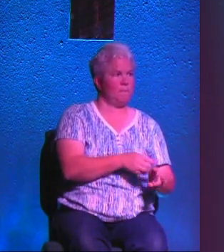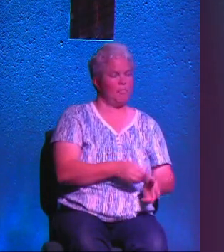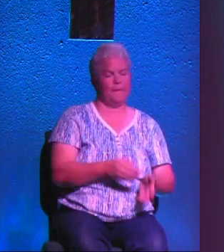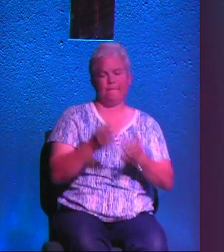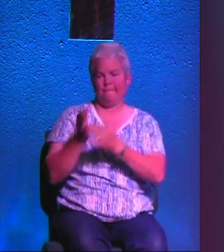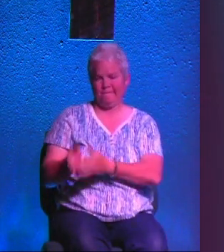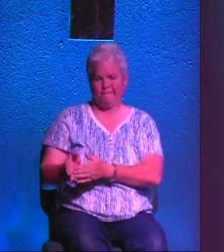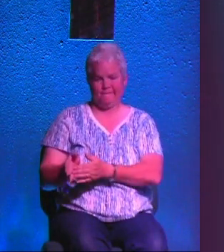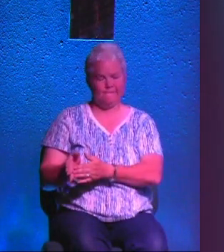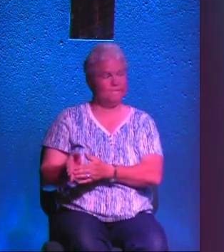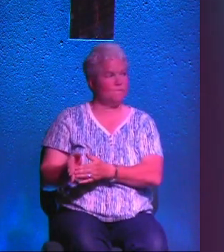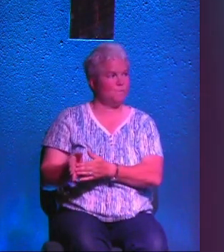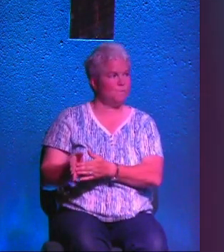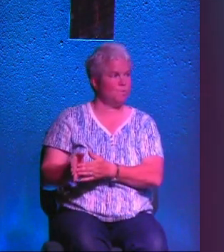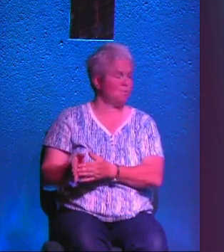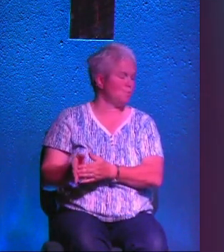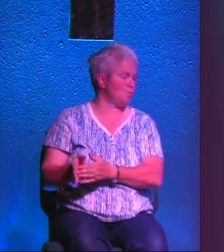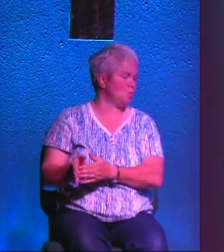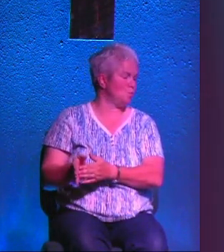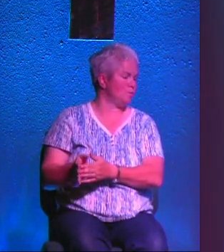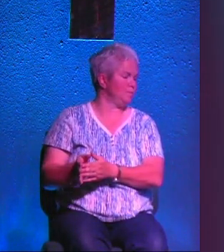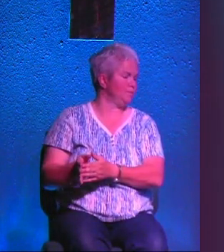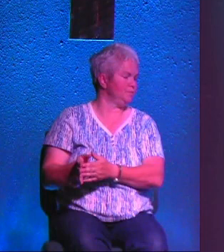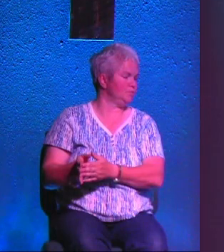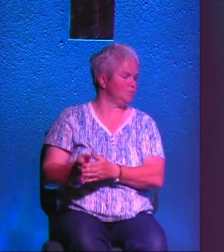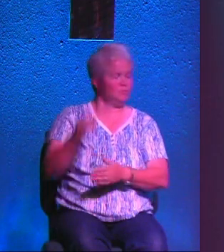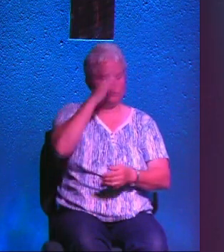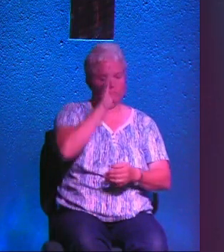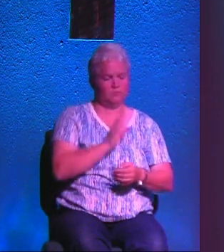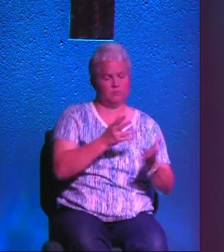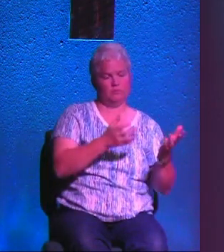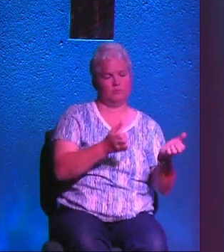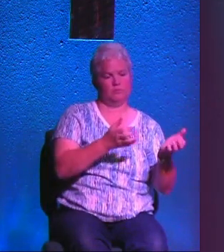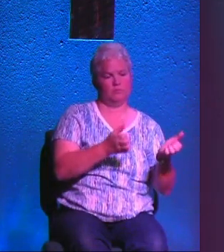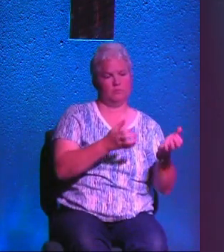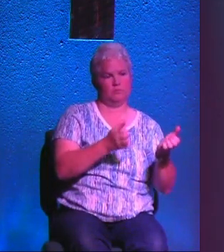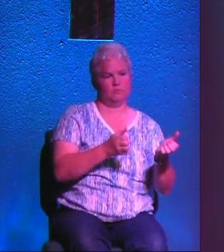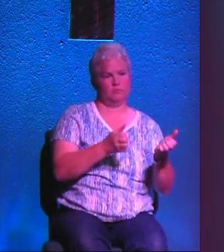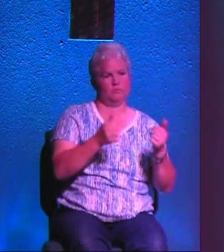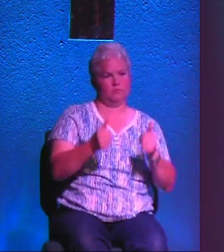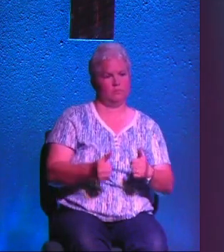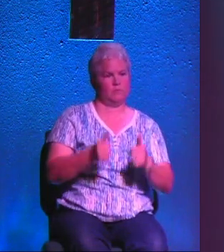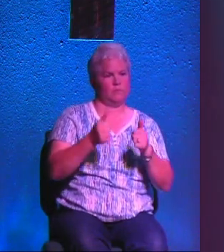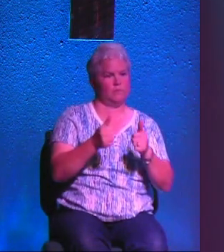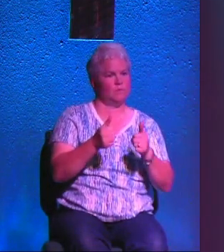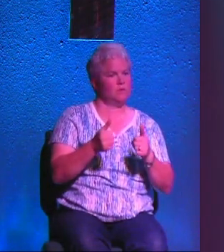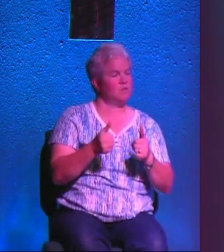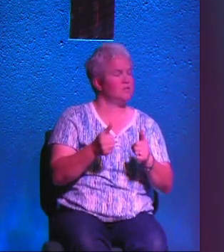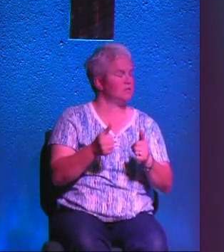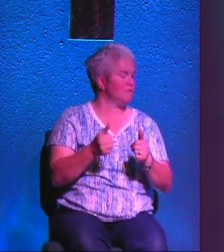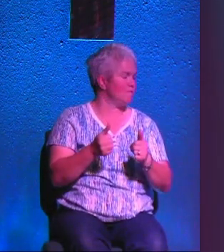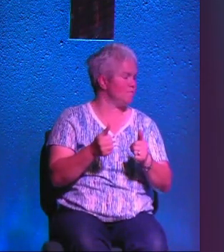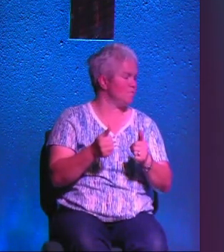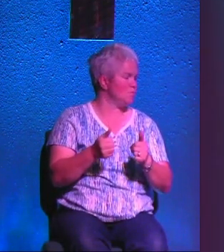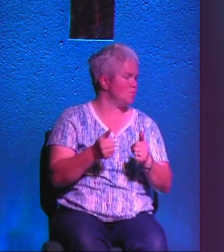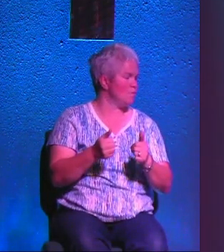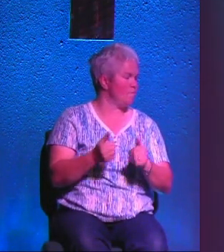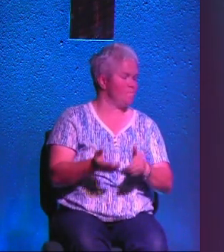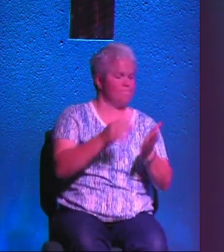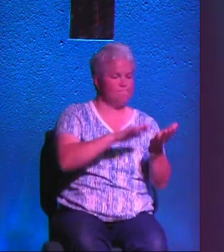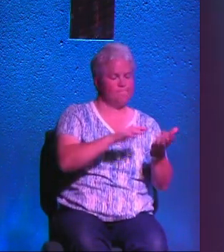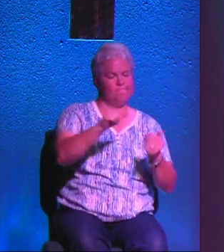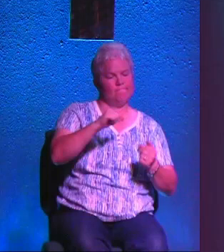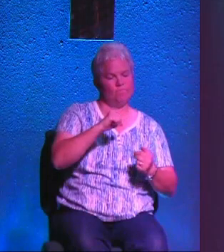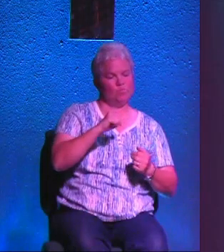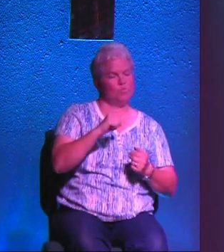nature thoughts and the things that God wants in our life. But when we die